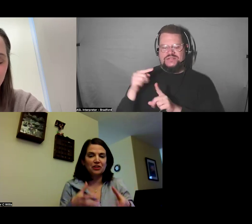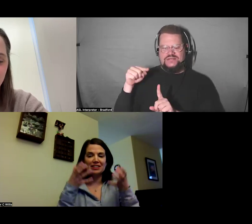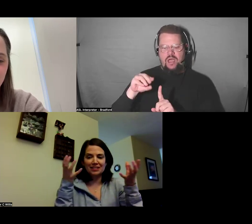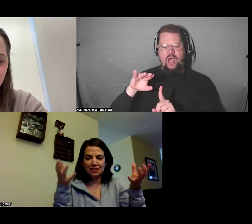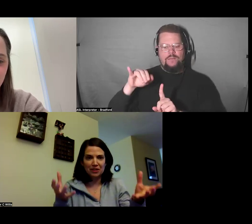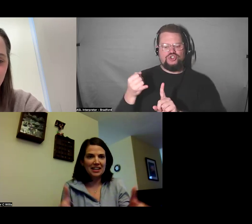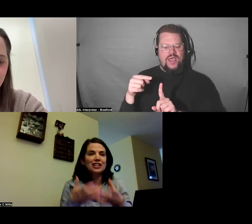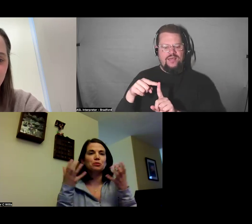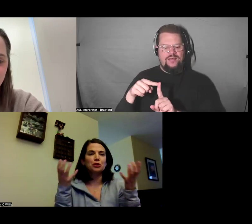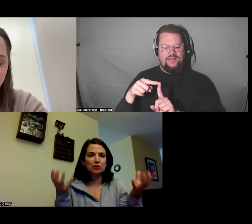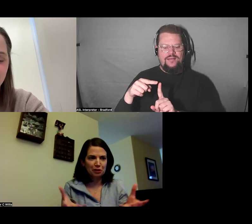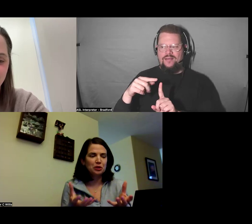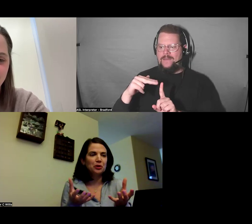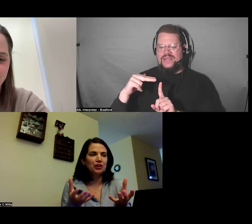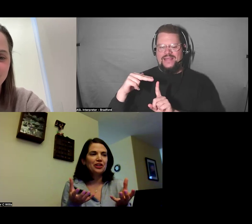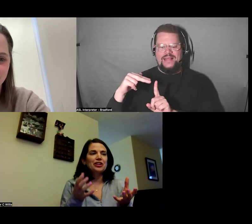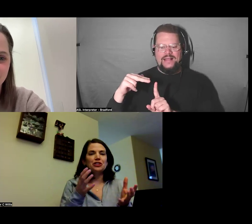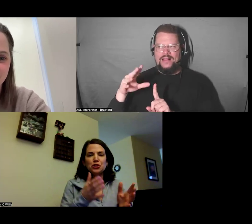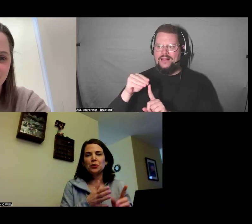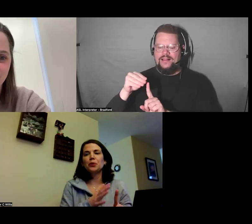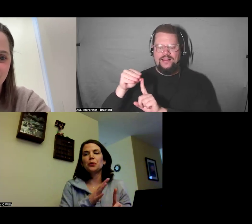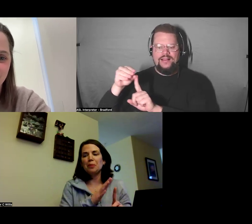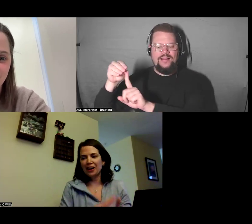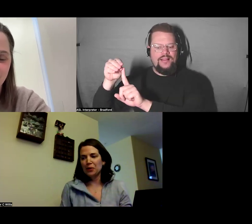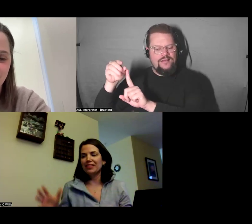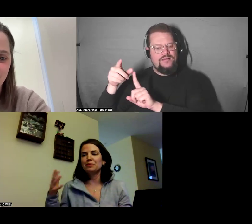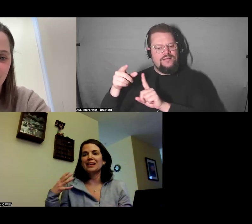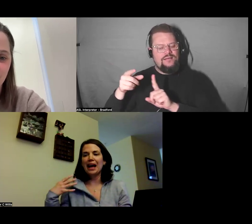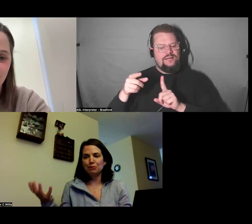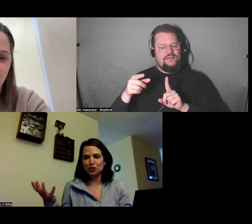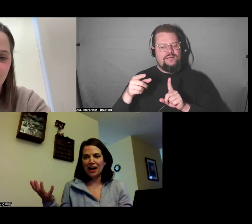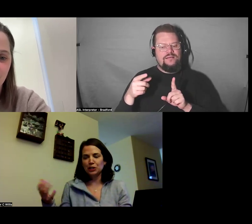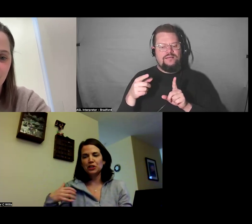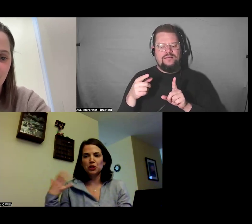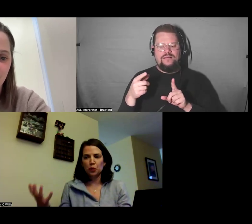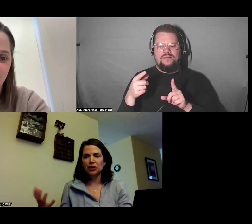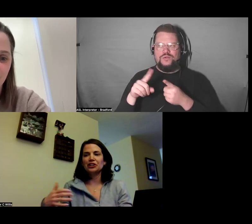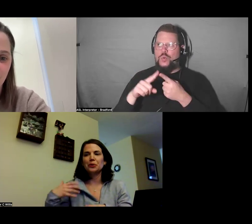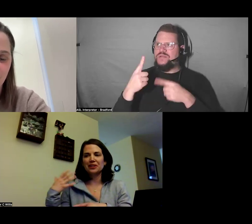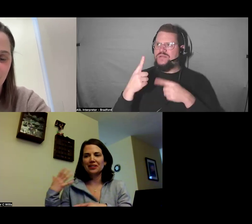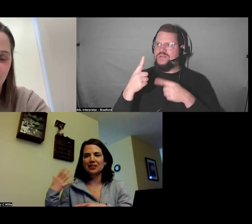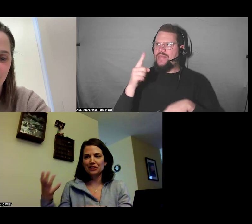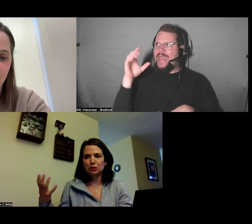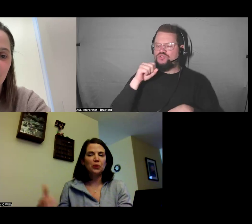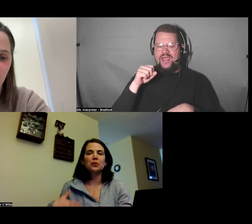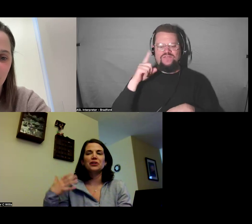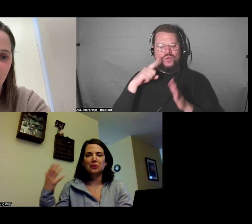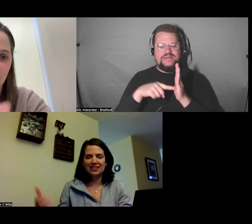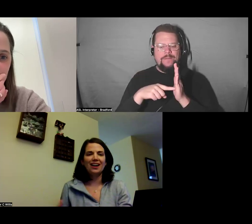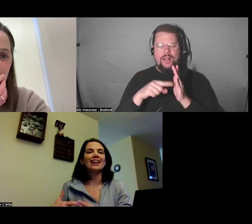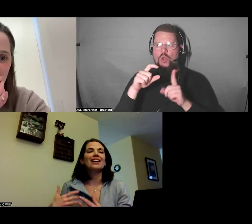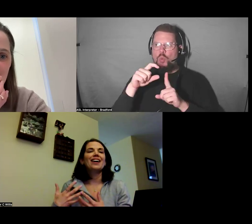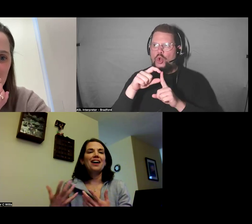an experience, something tangible or visual, to we're pairing it with something abstract, which is a word or spoken word or a